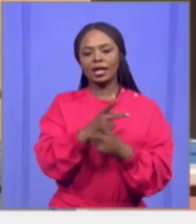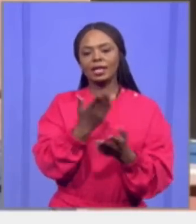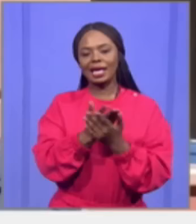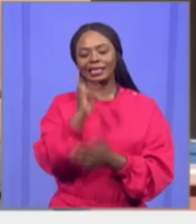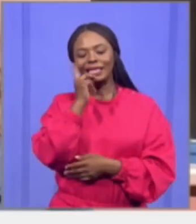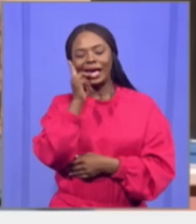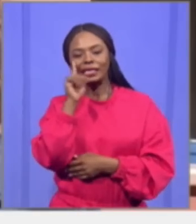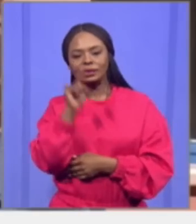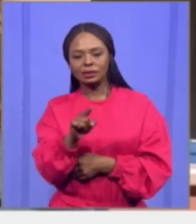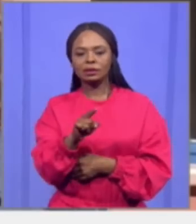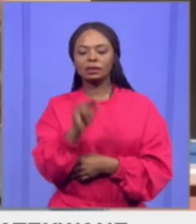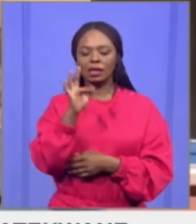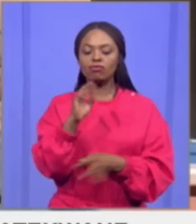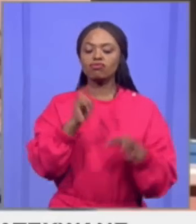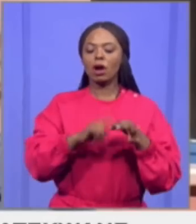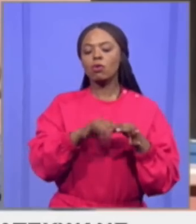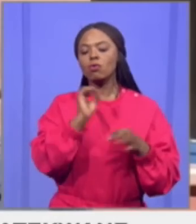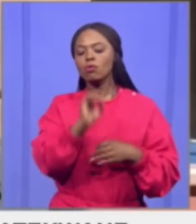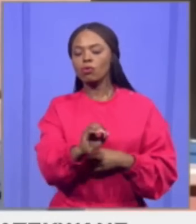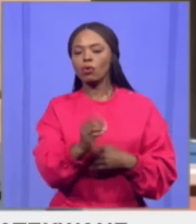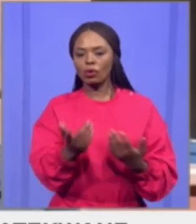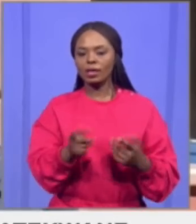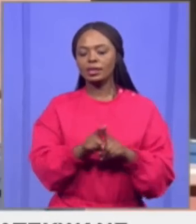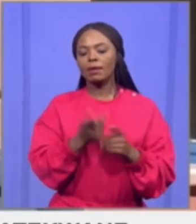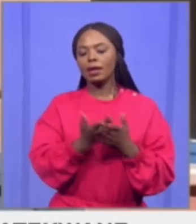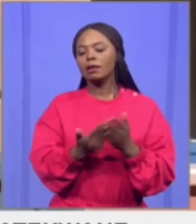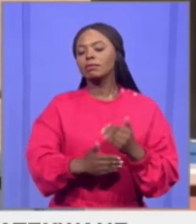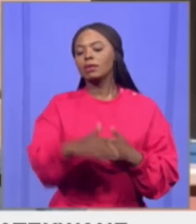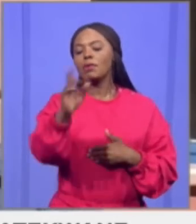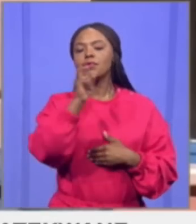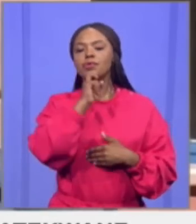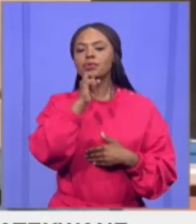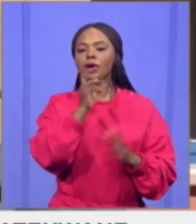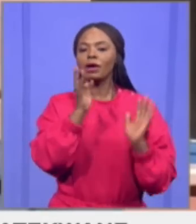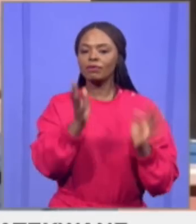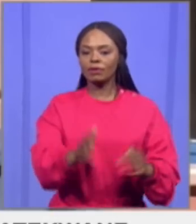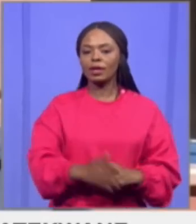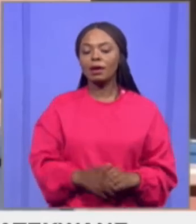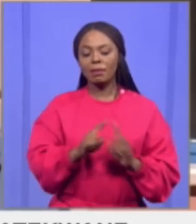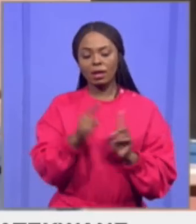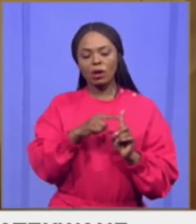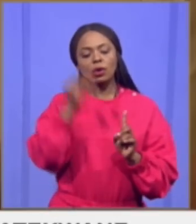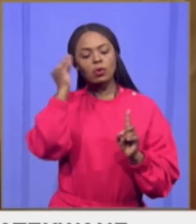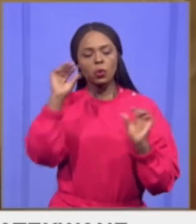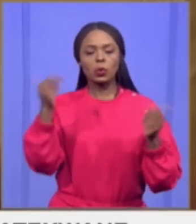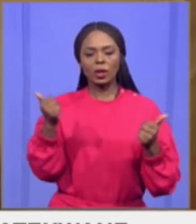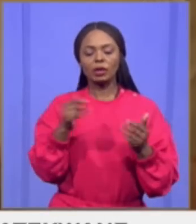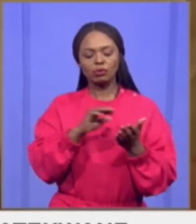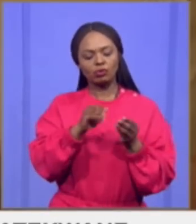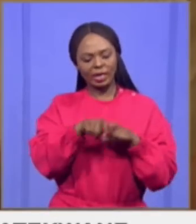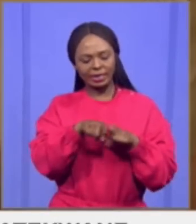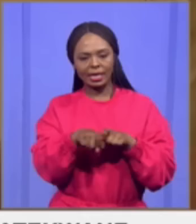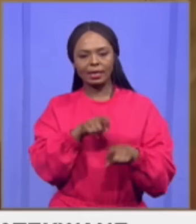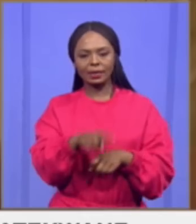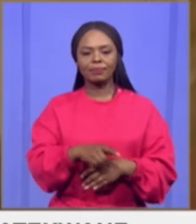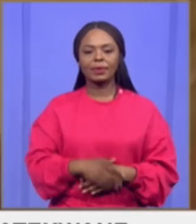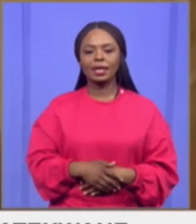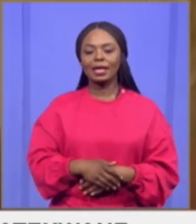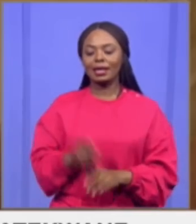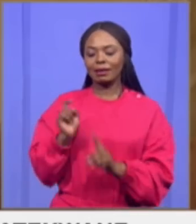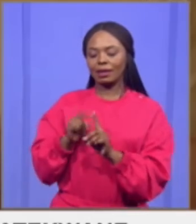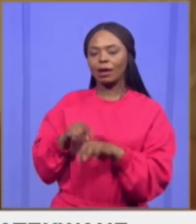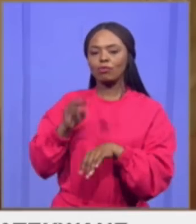testuwa le khome ya fatshe ya sebetsang ka yona wa e testa wa tseba hore na ena le eng ha jwale sister Mimi o mothating wa ho